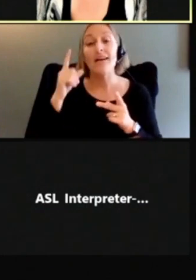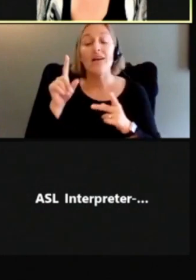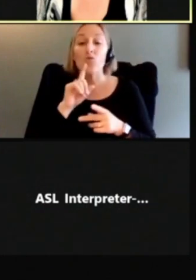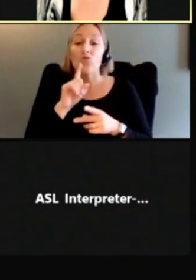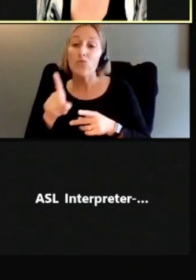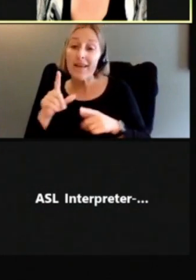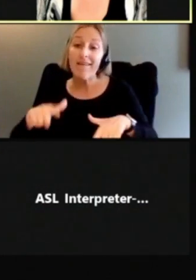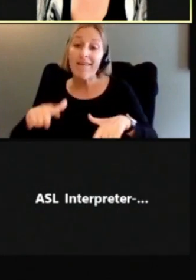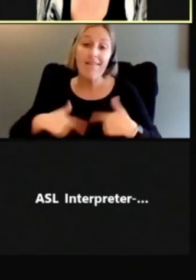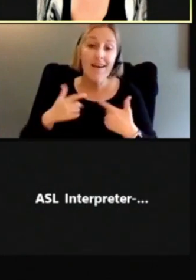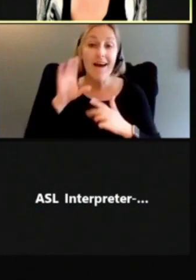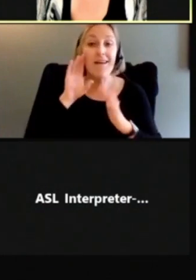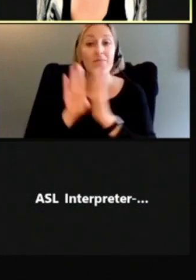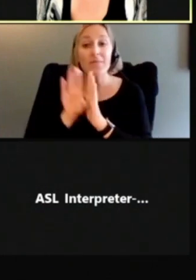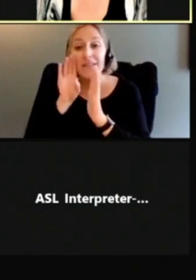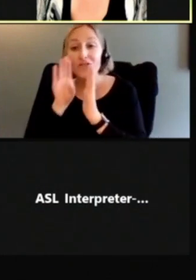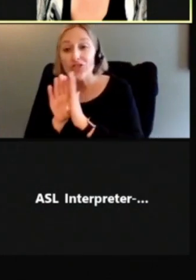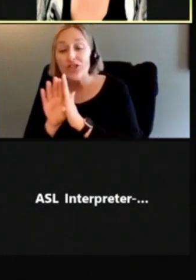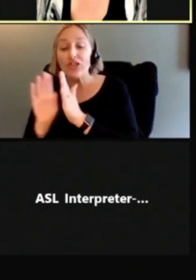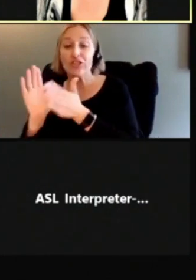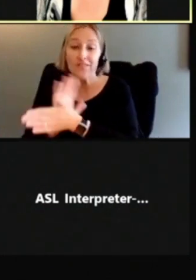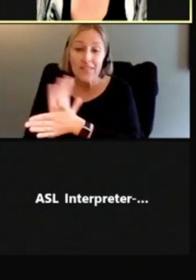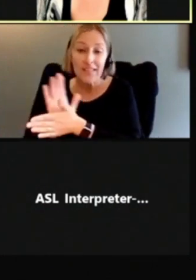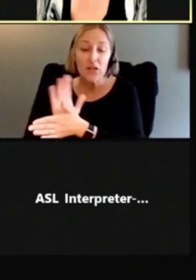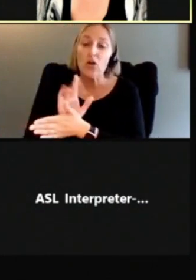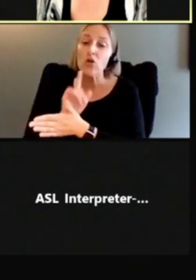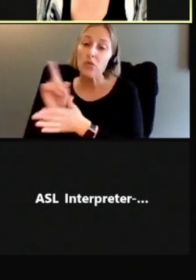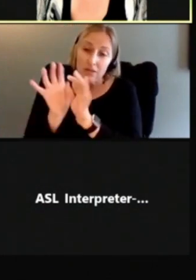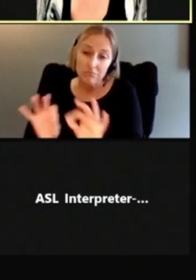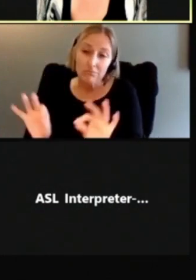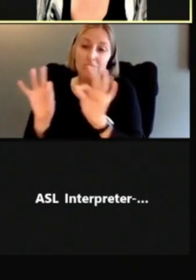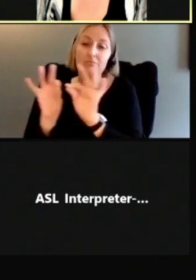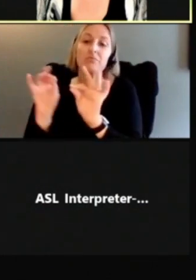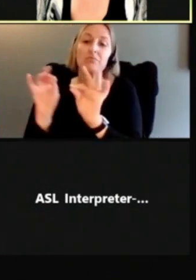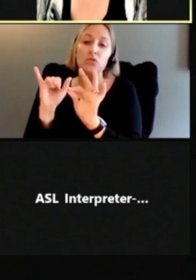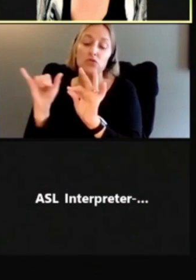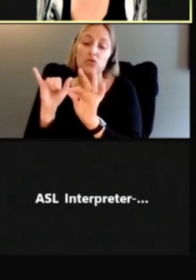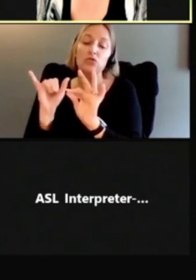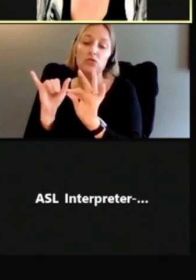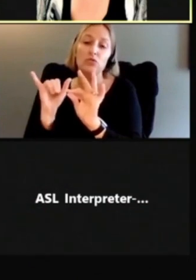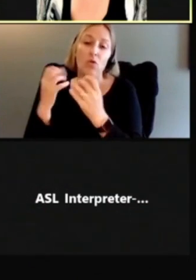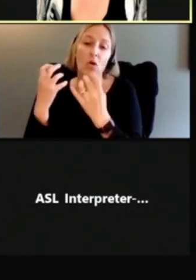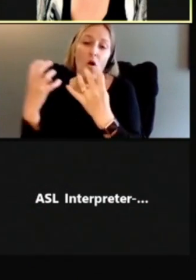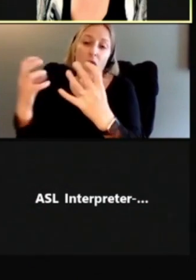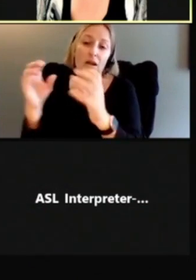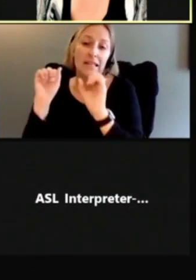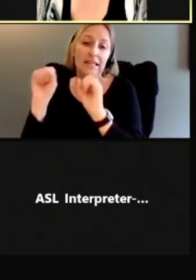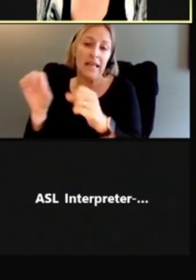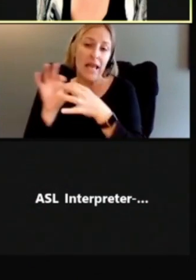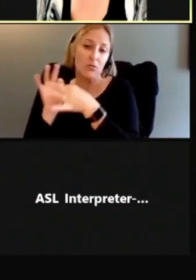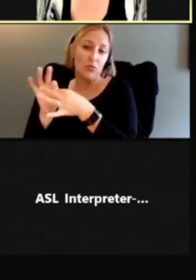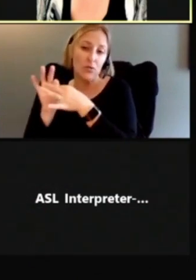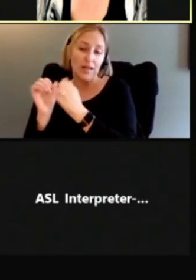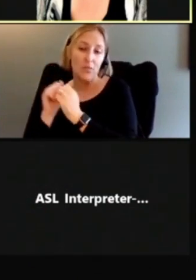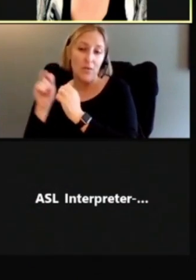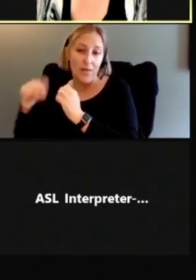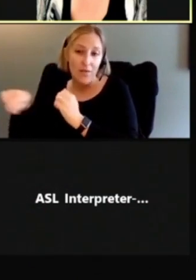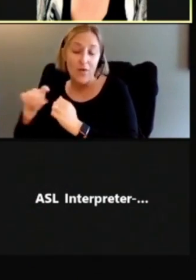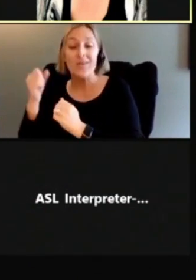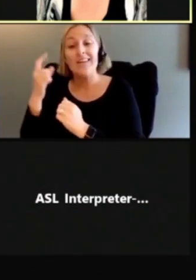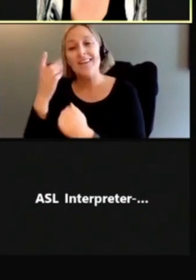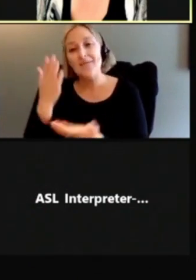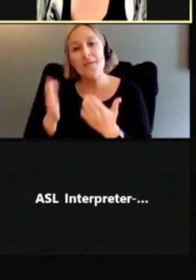videos also are incredibly relatable to your audience. Though you may get feedback, and I'm speaking